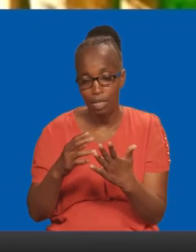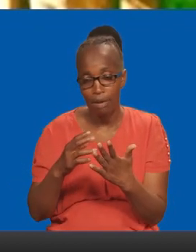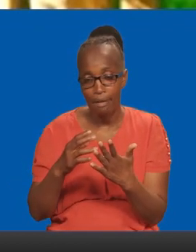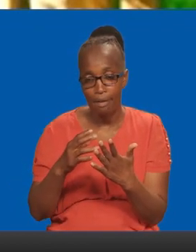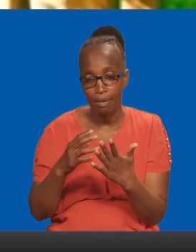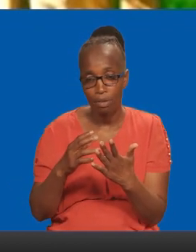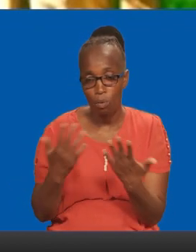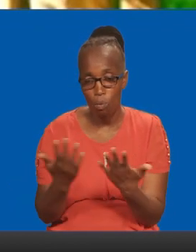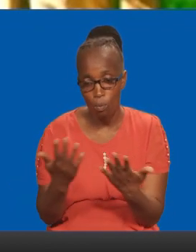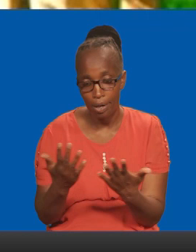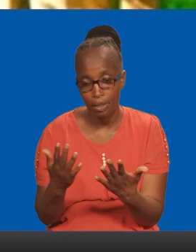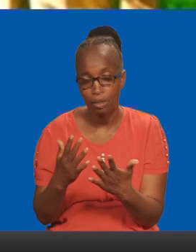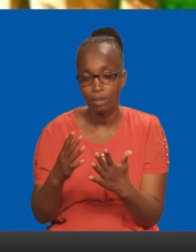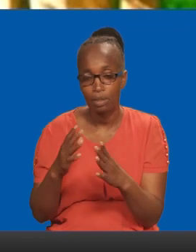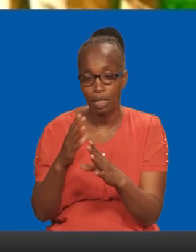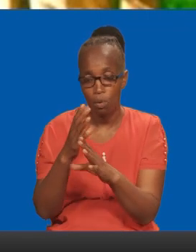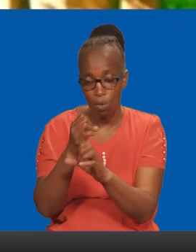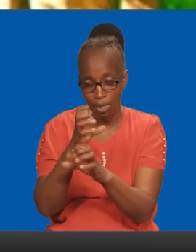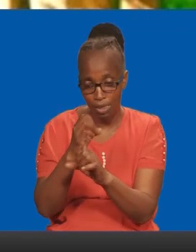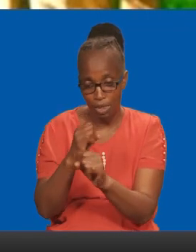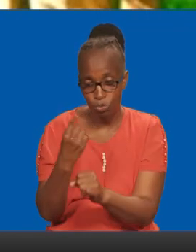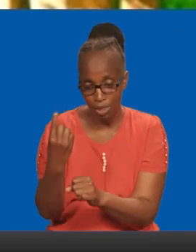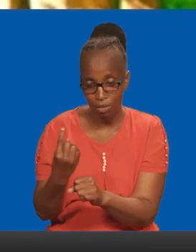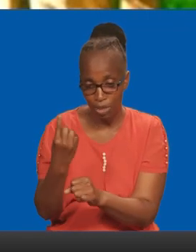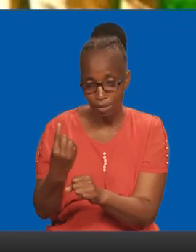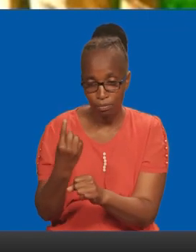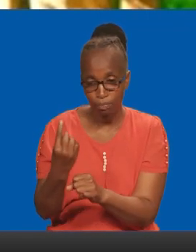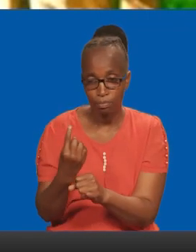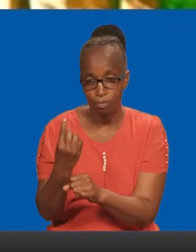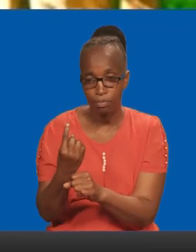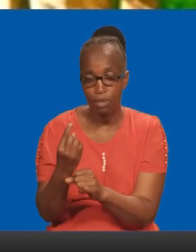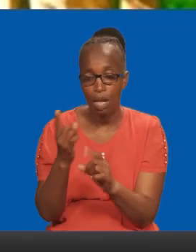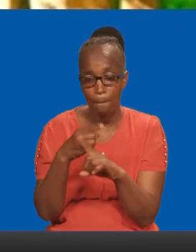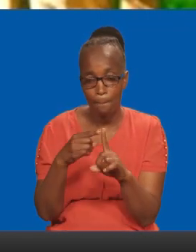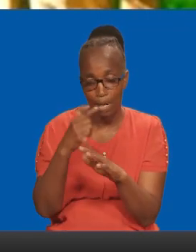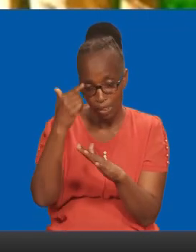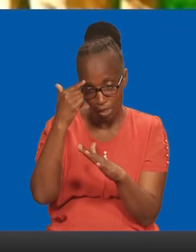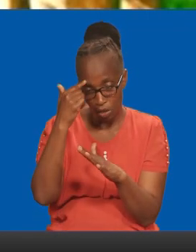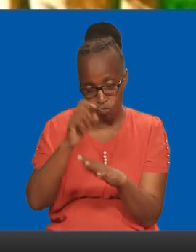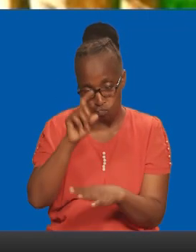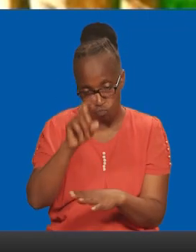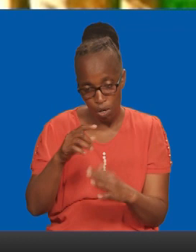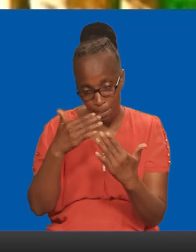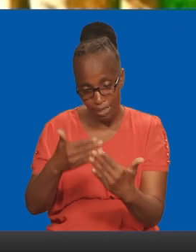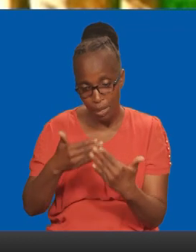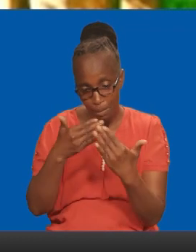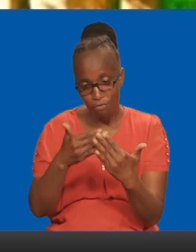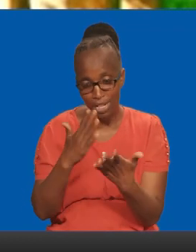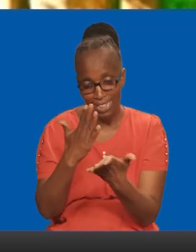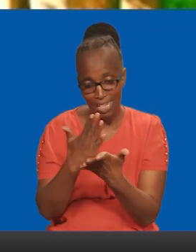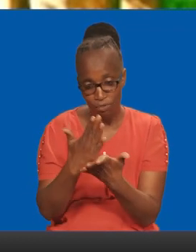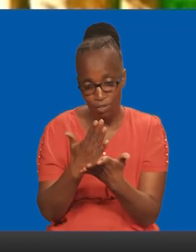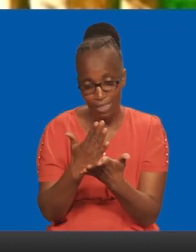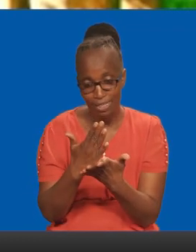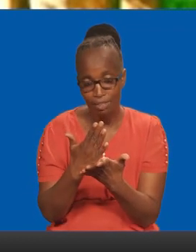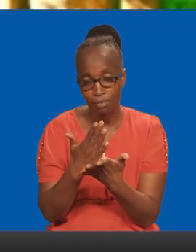situation where the community is on its own and the company is not there. Not being arrogant here, but I think I'm